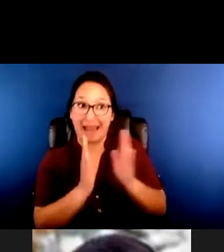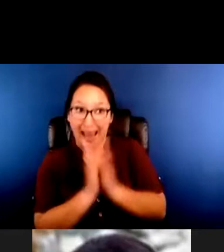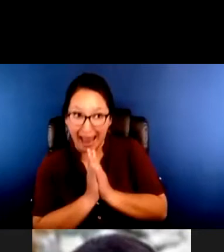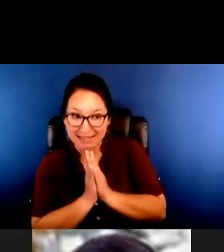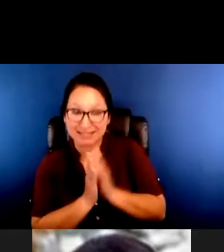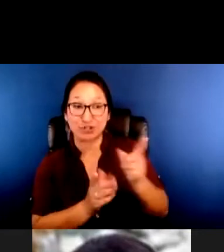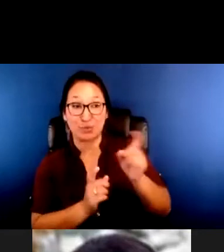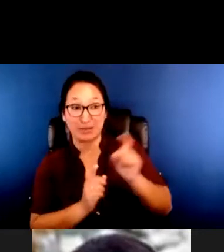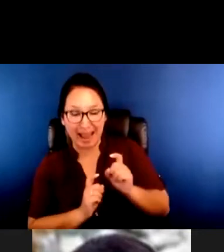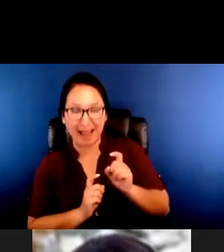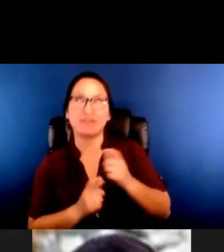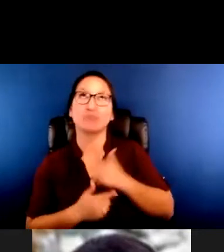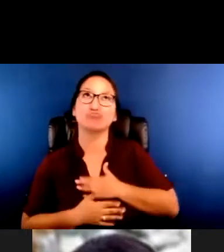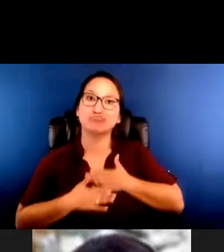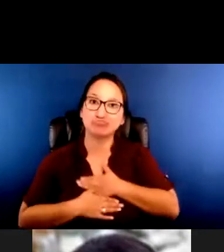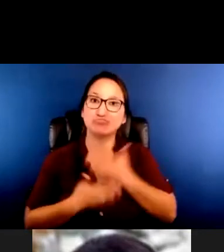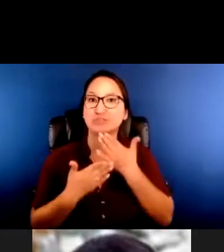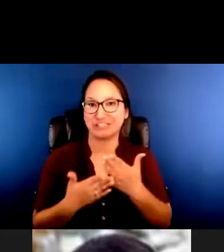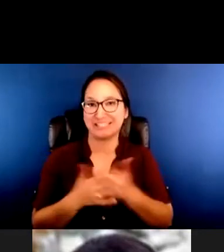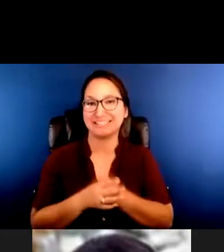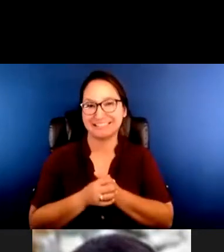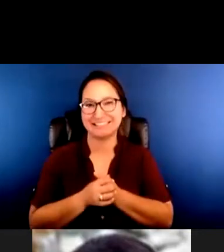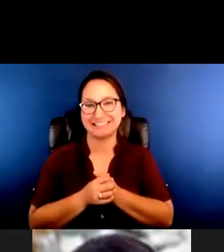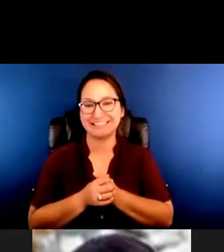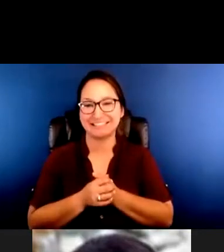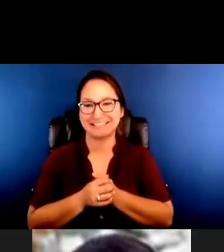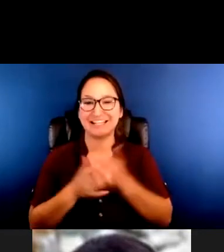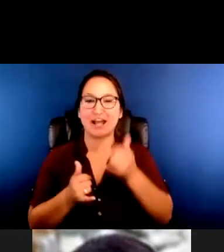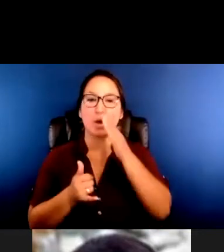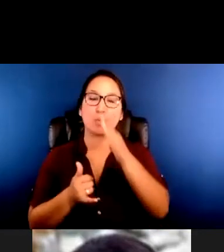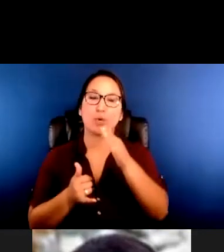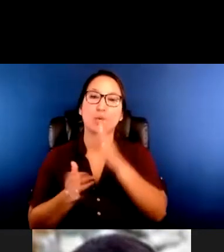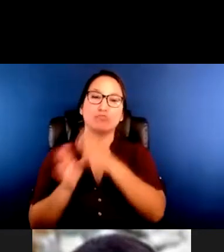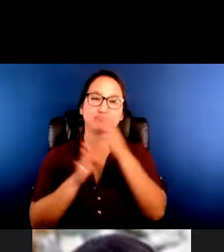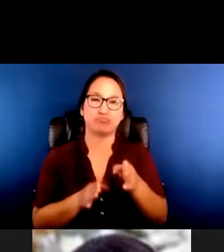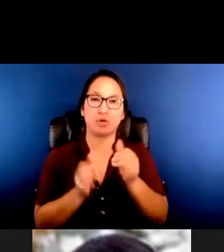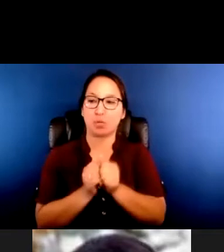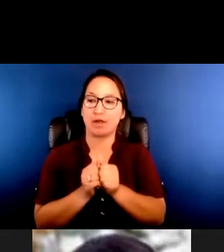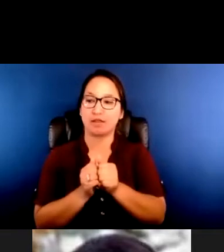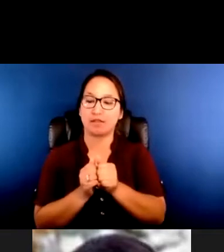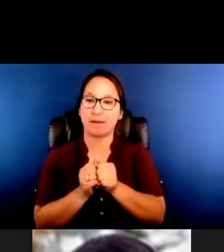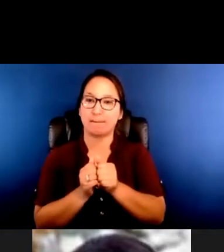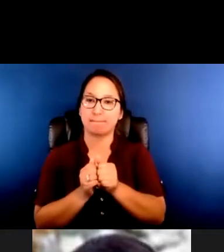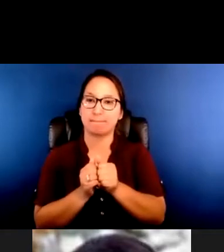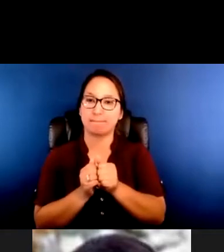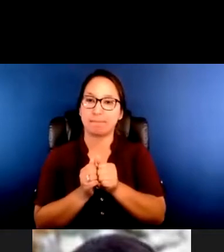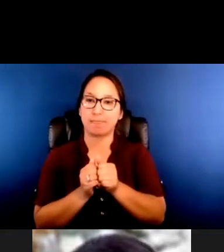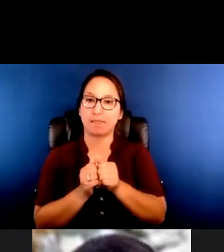Okay, thank you. We're going to move into, that was sort of a little bit of what instructional adjustments are. We're going to move into